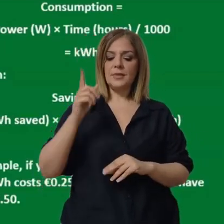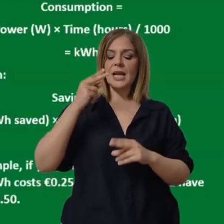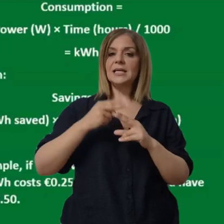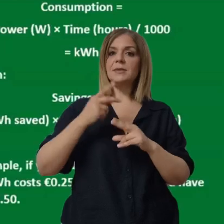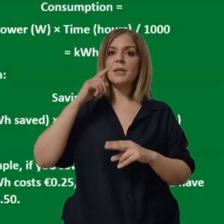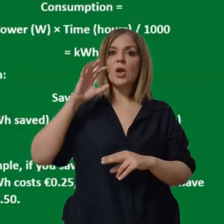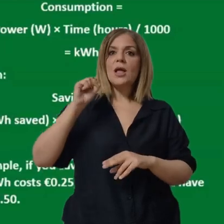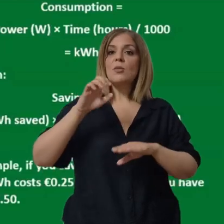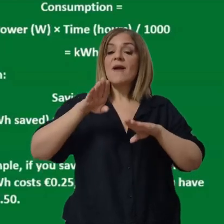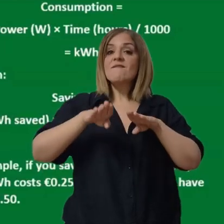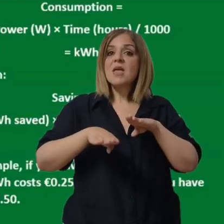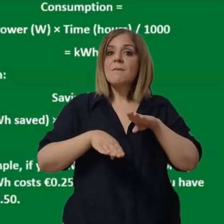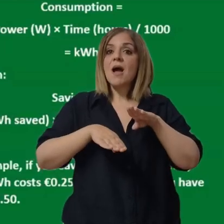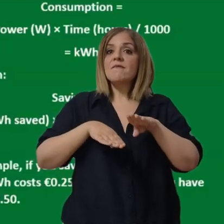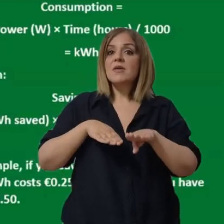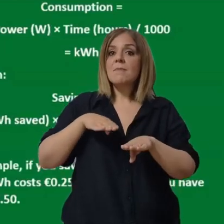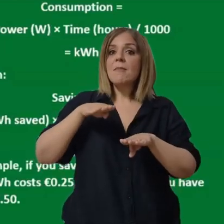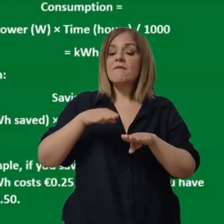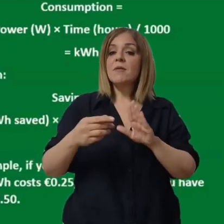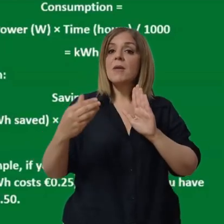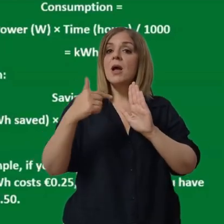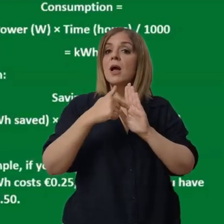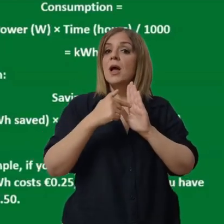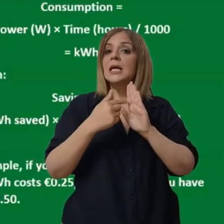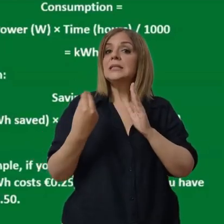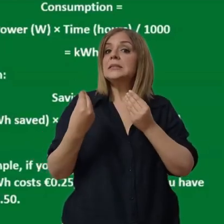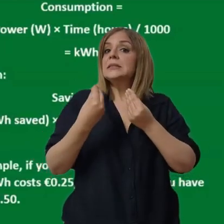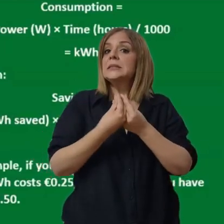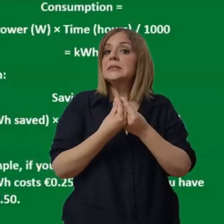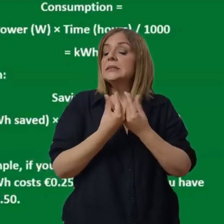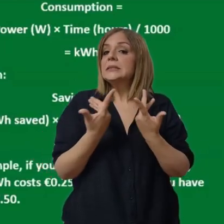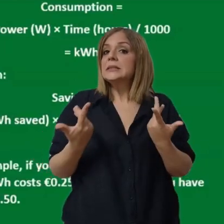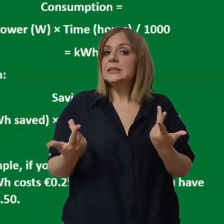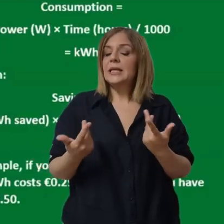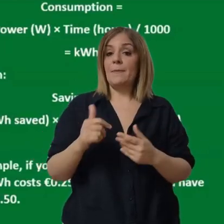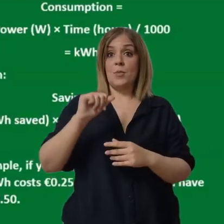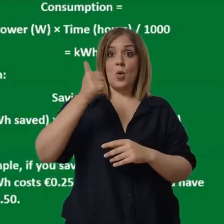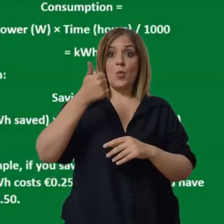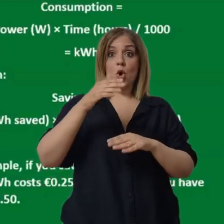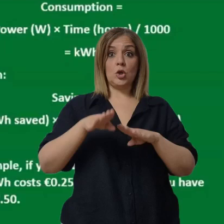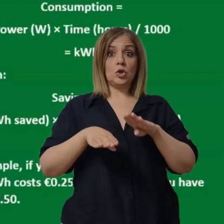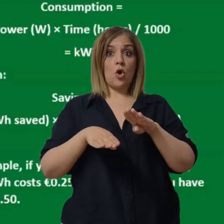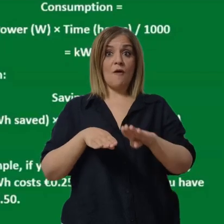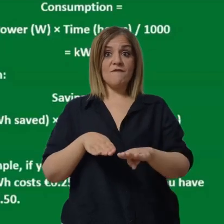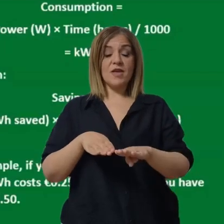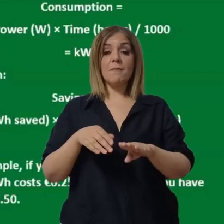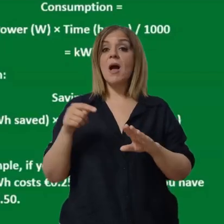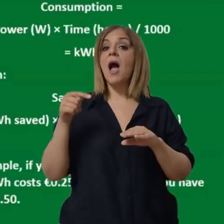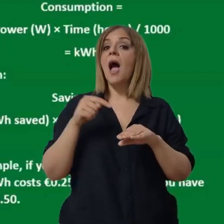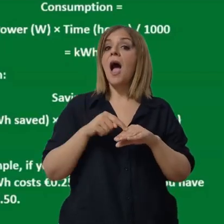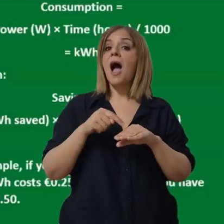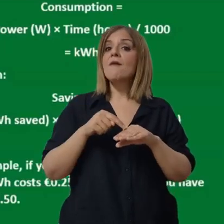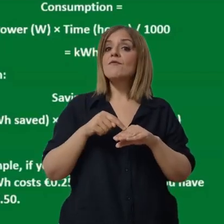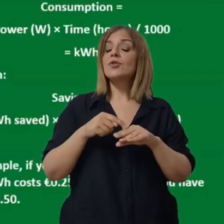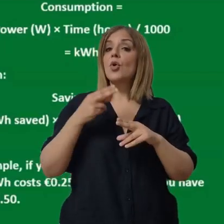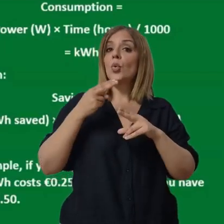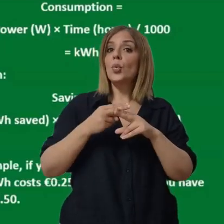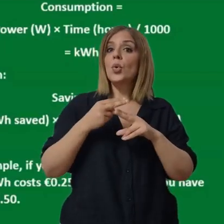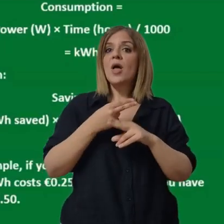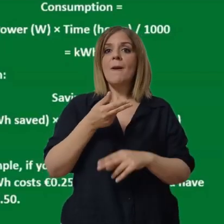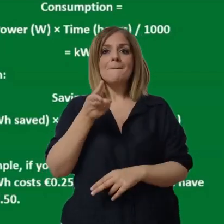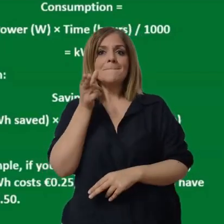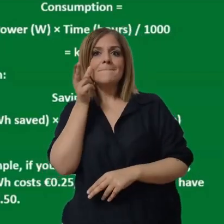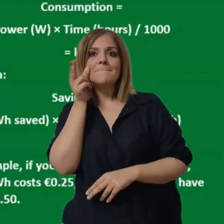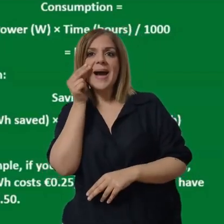understand each step, what's inside each step. So step number 1, it's mainly